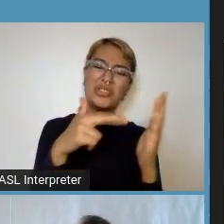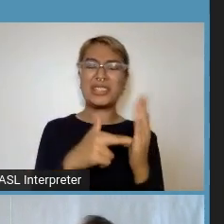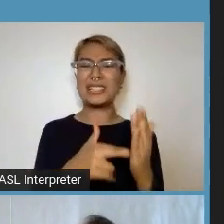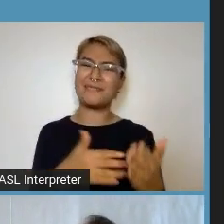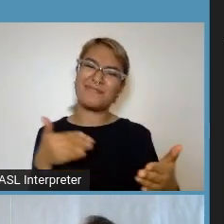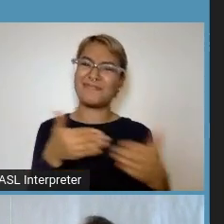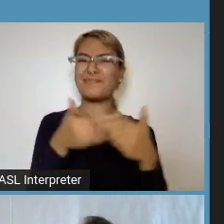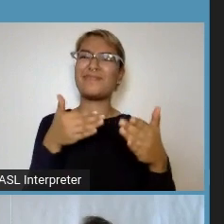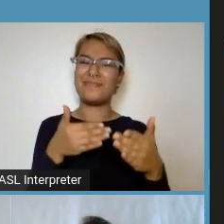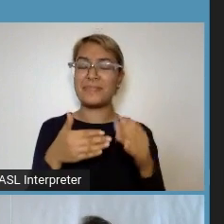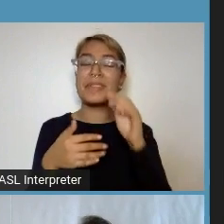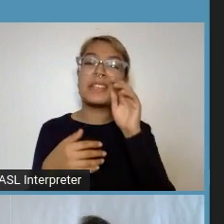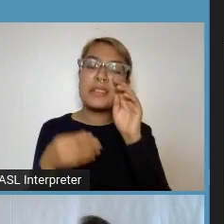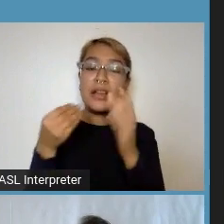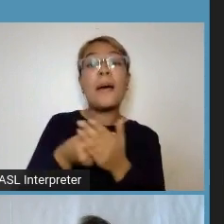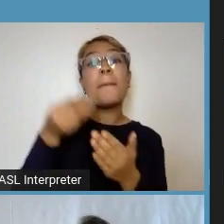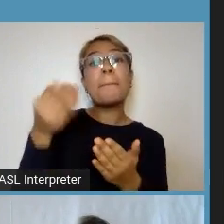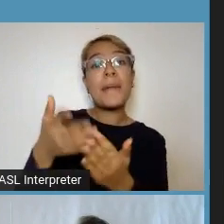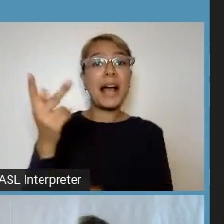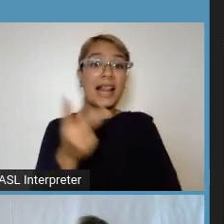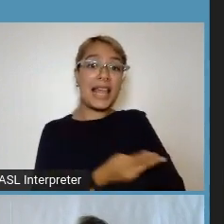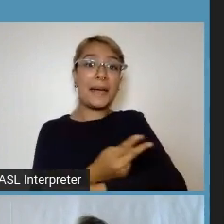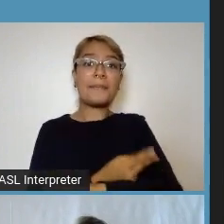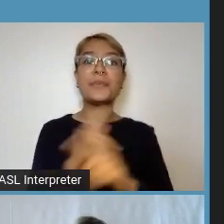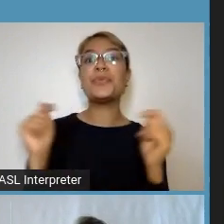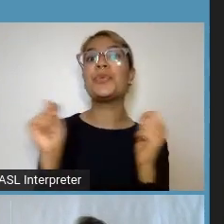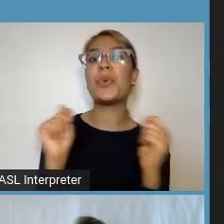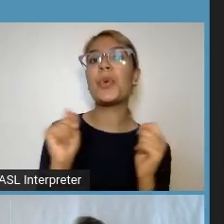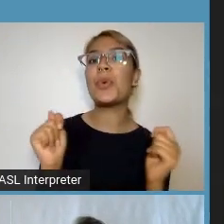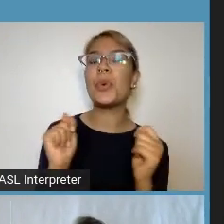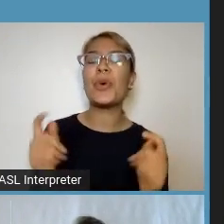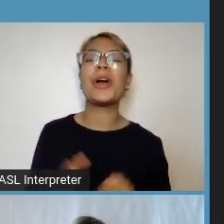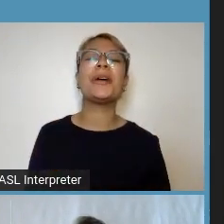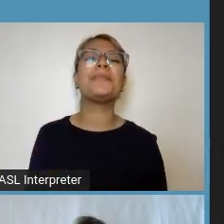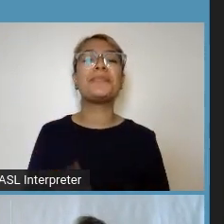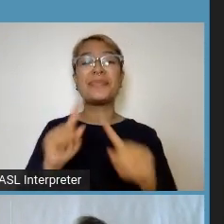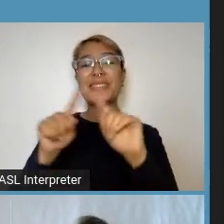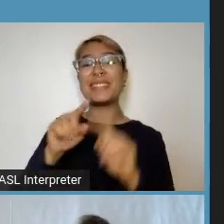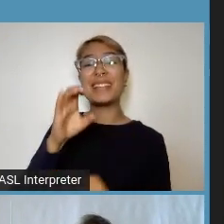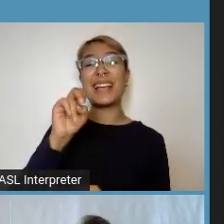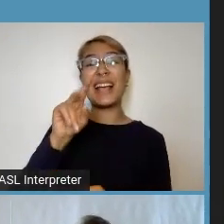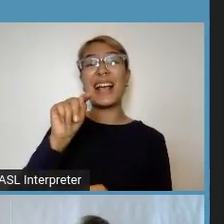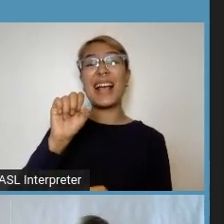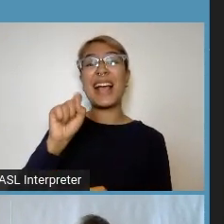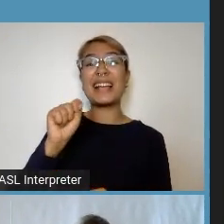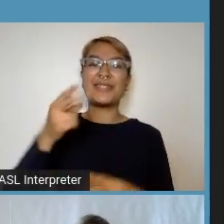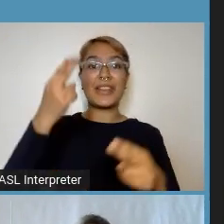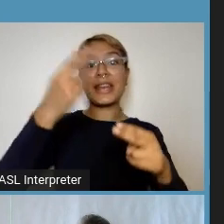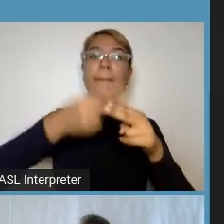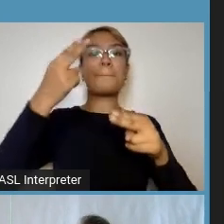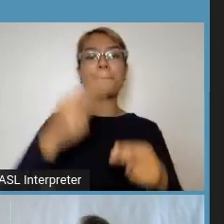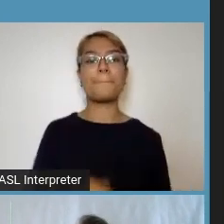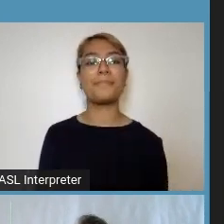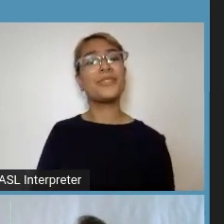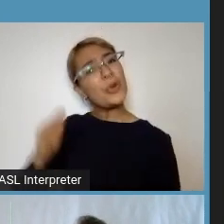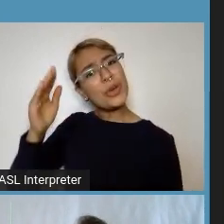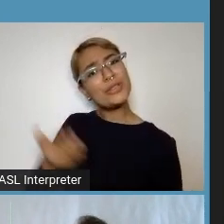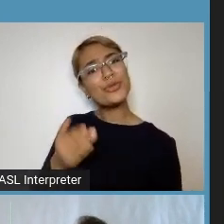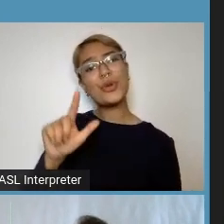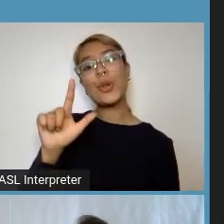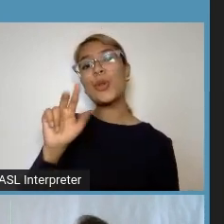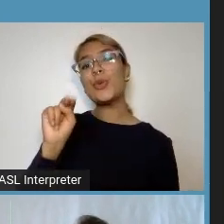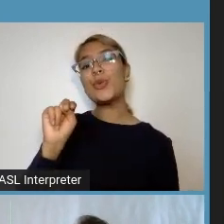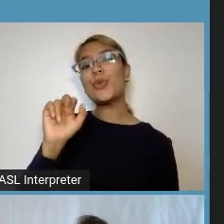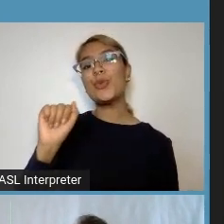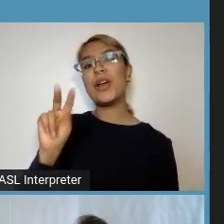So I bought a stuffed lamb online and had a contest for the community members to name her. I now introduce you to Luna Von